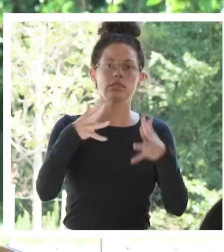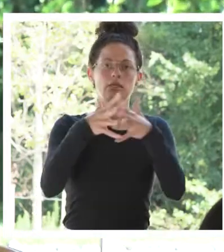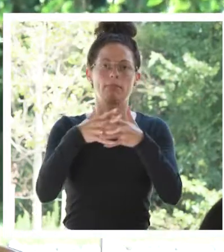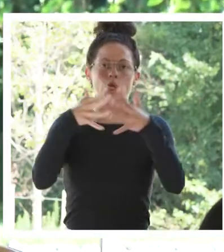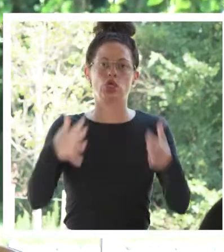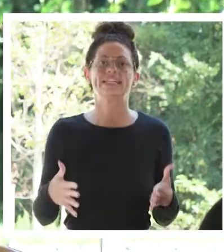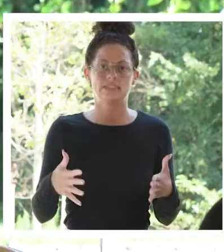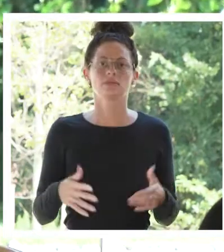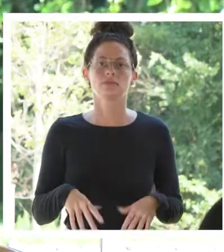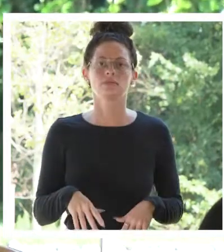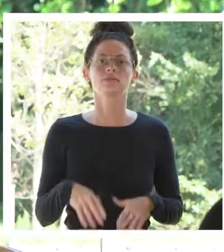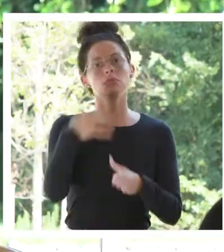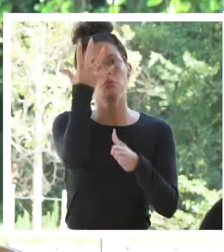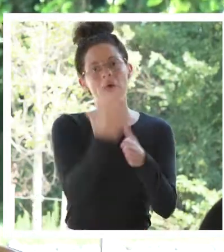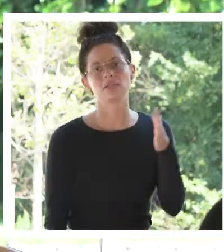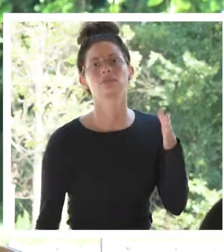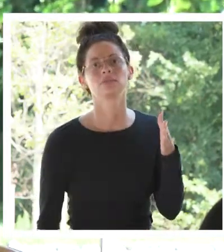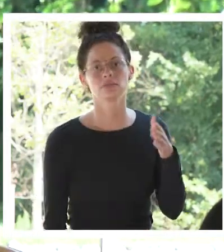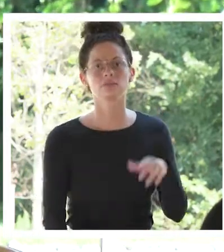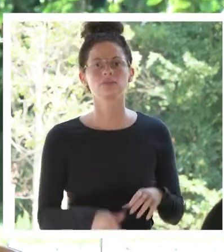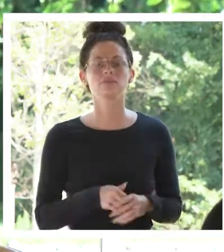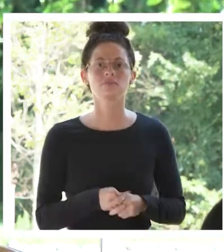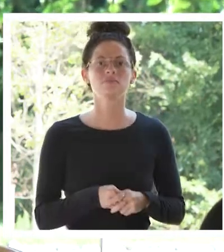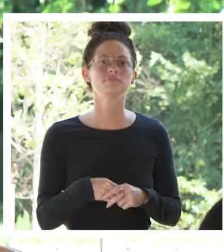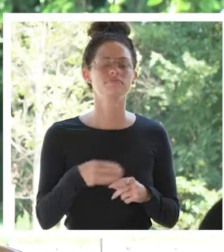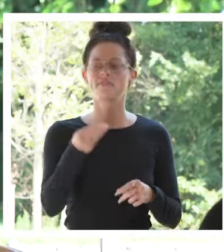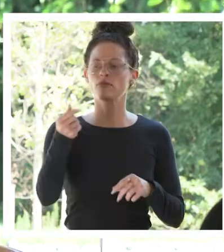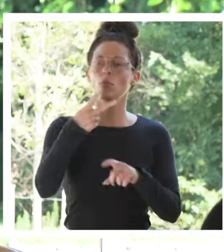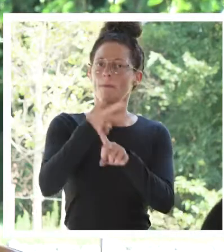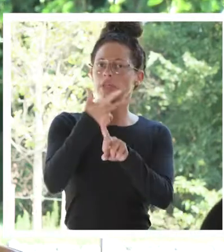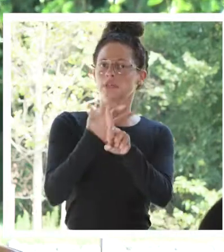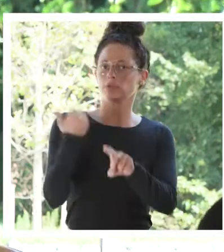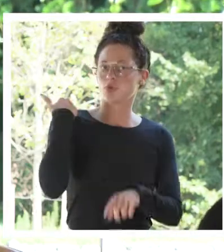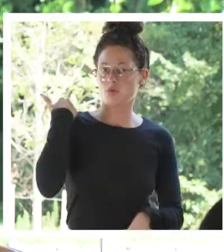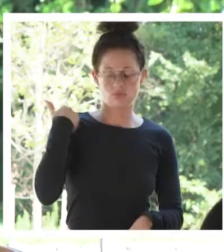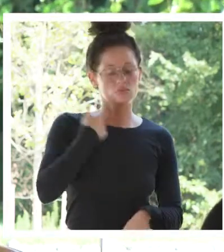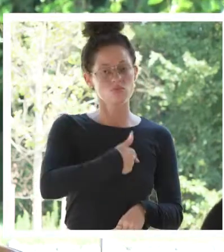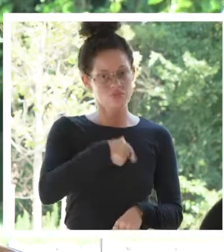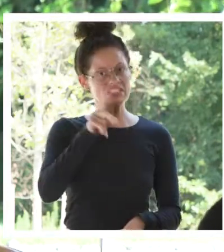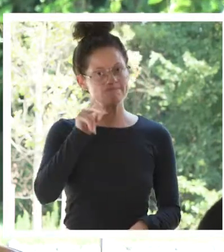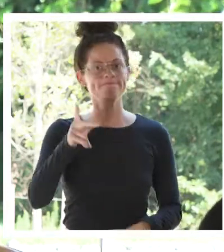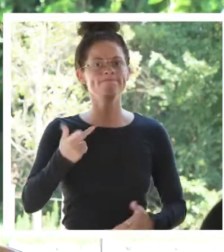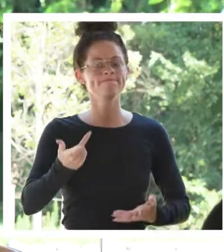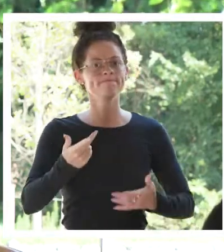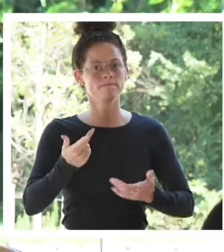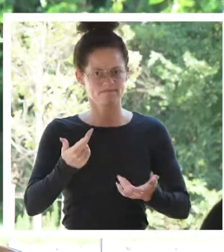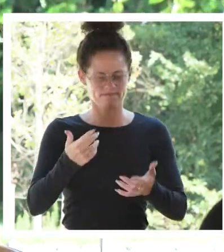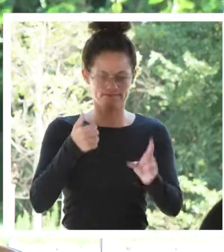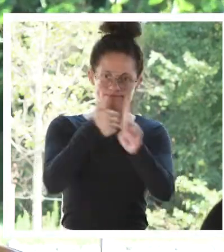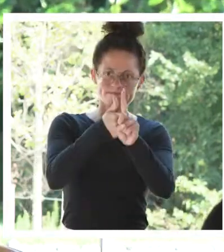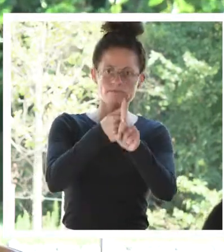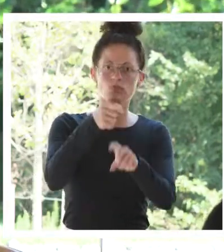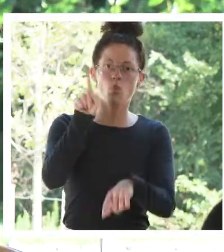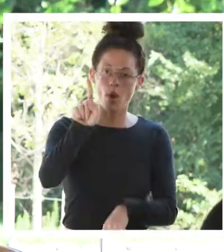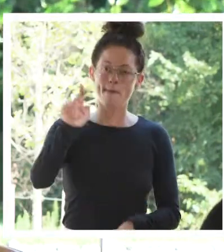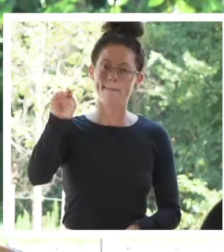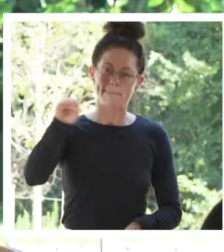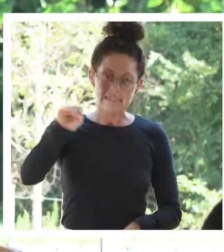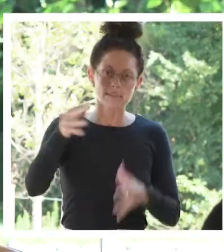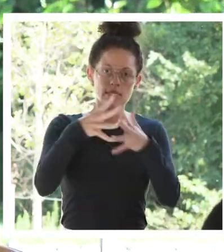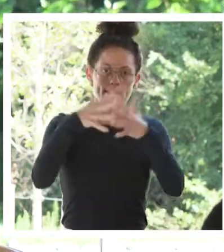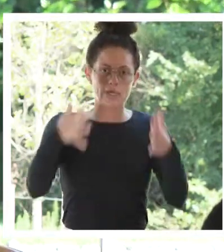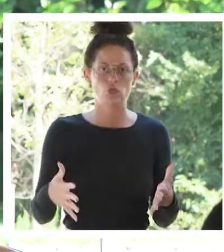we passed that terrible marker where over 1 million Americans lost their lives to